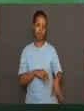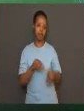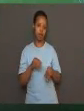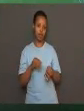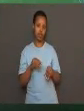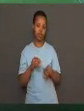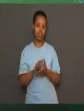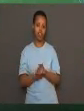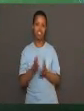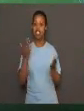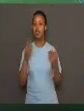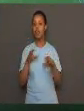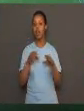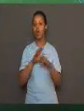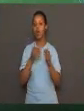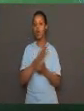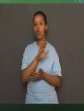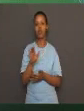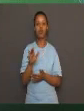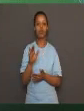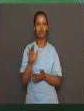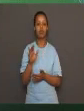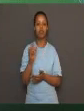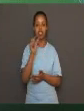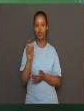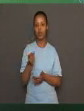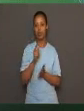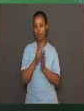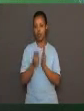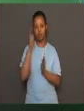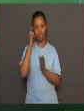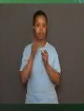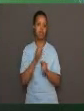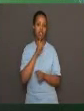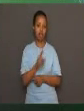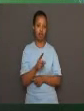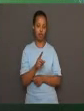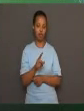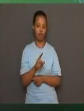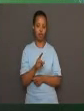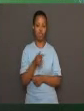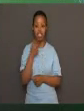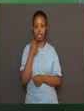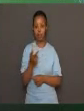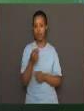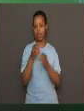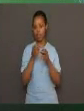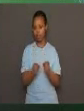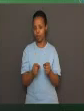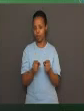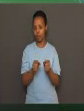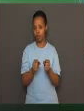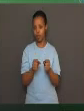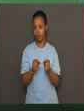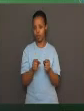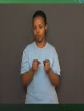Welcome back, students. I hope everyone was able to think of some examples. You may have said